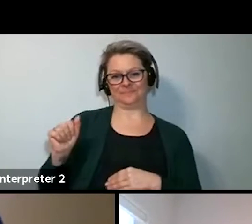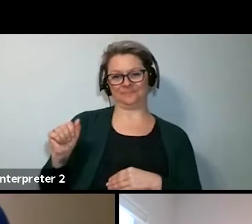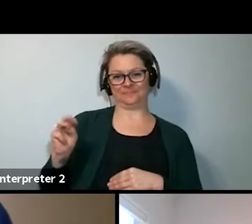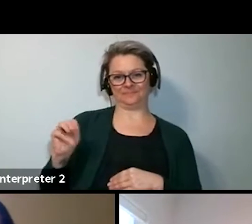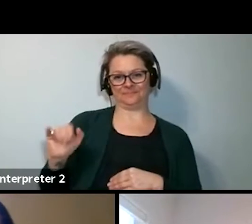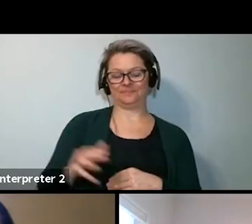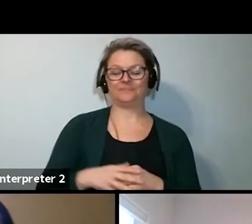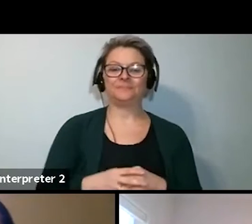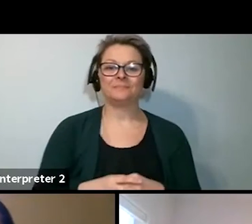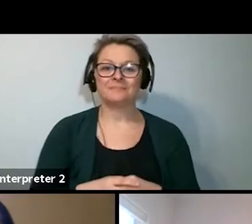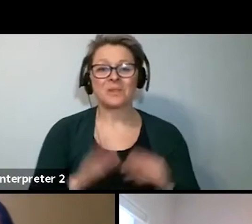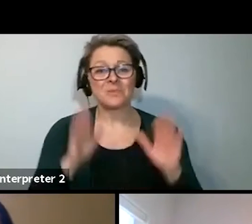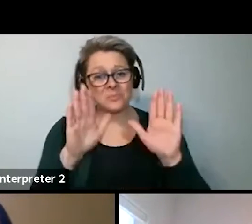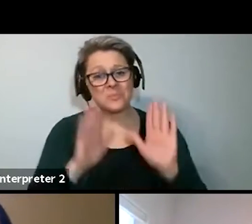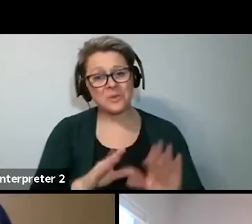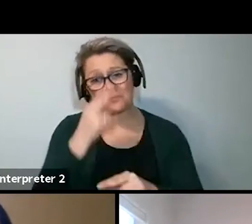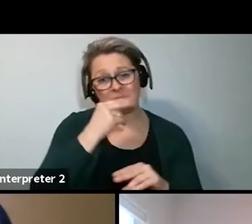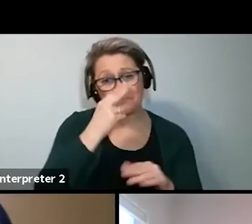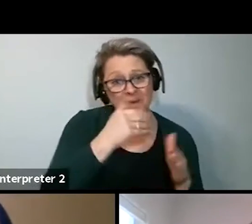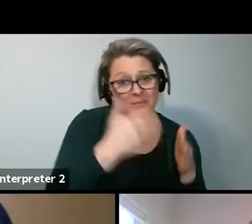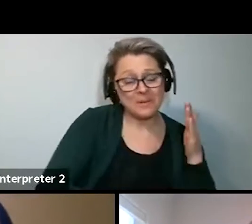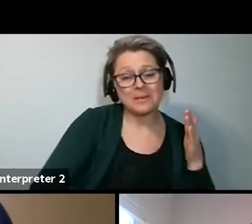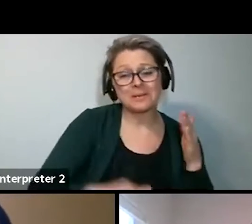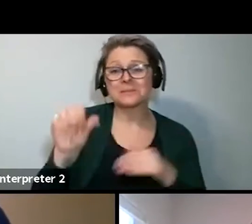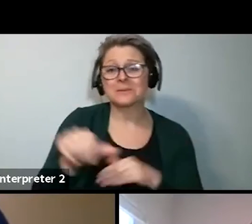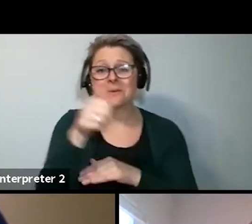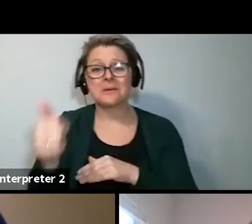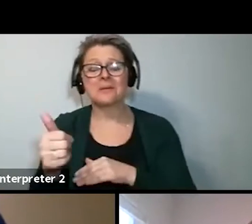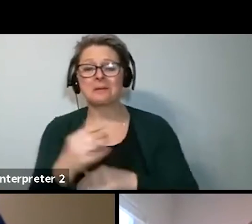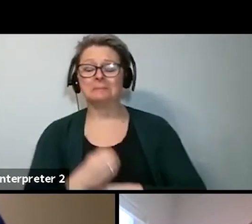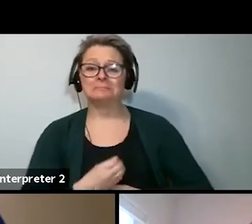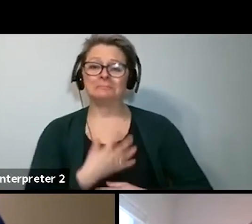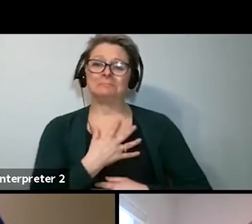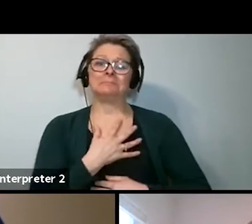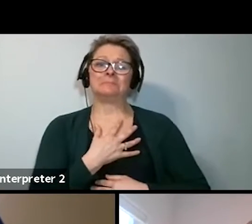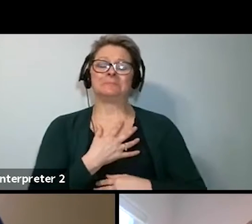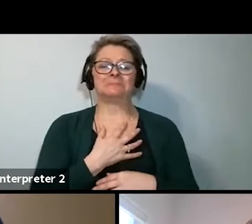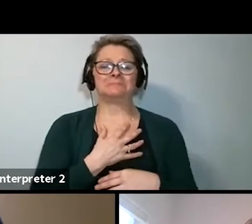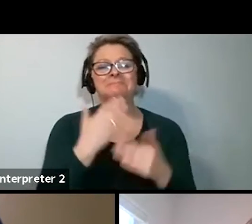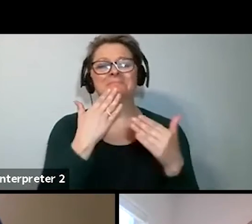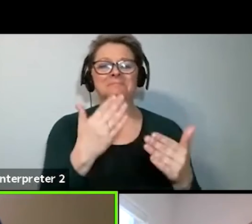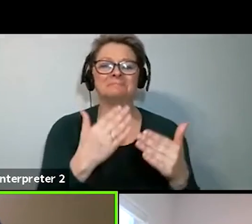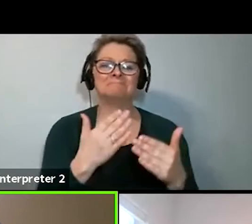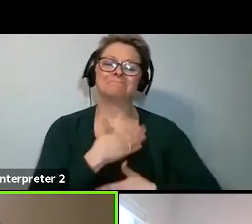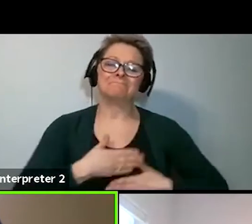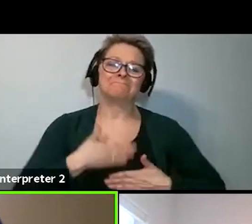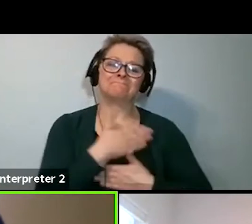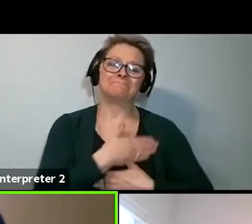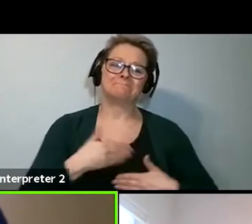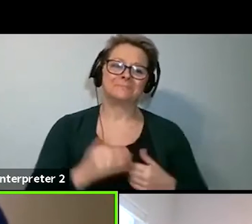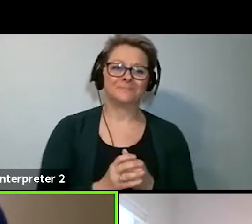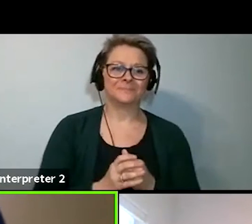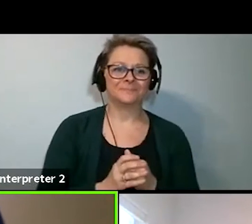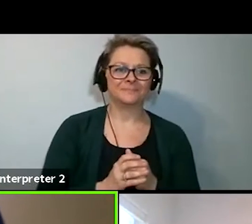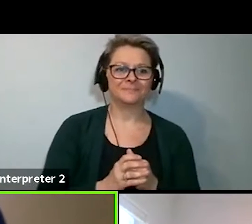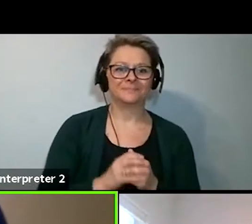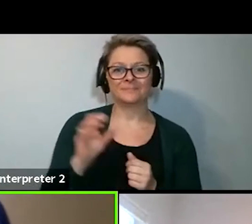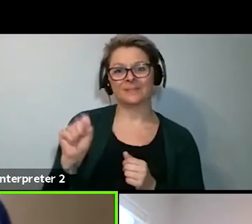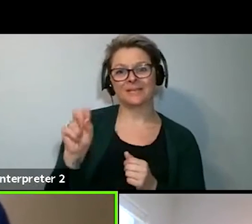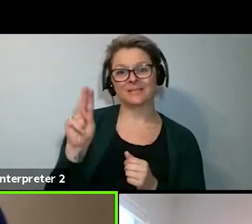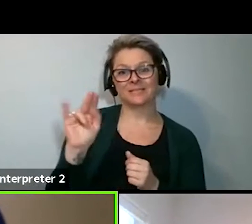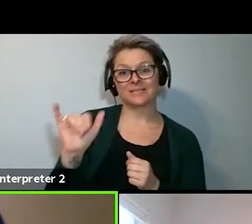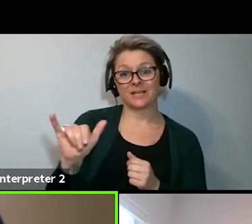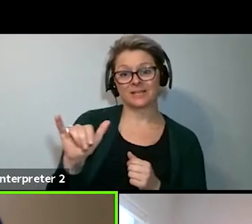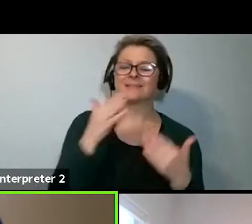wonderful, funny parts and wonderful, touching parts. So thank you. I appreciate it. Thank you so much. And big thanks to all